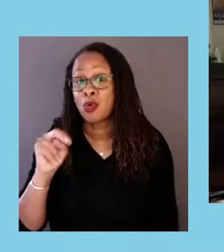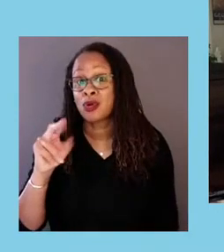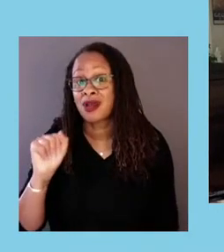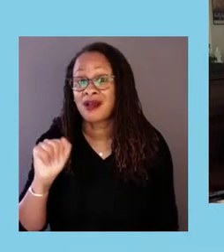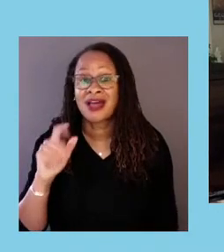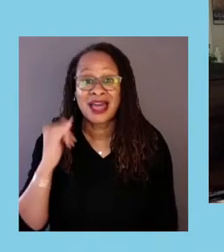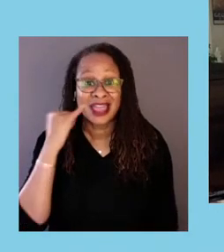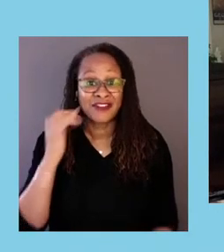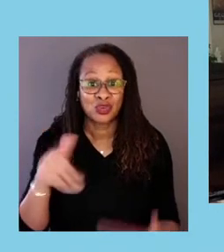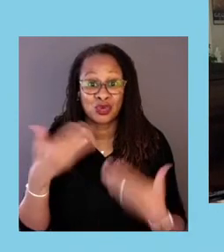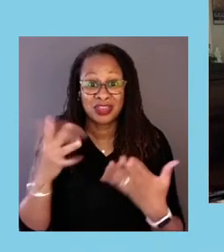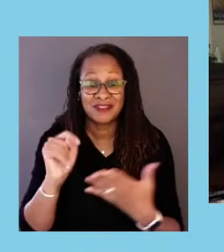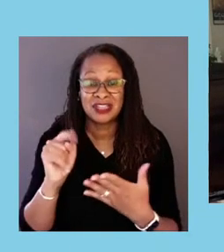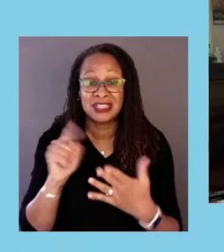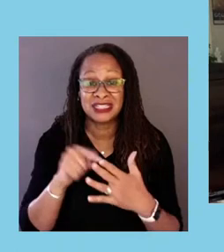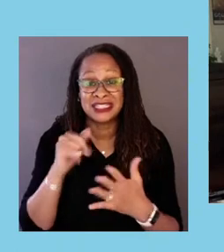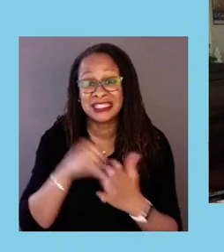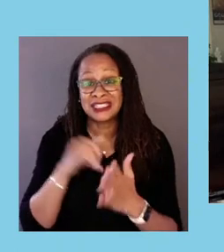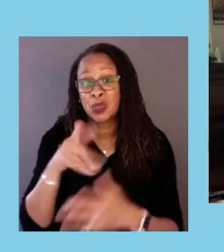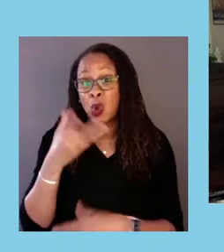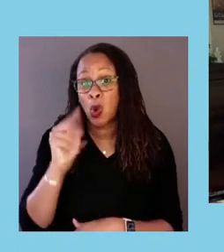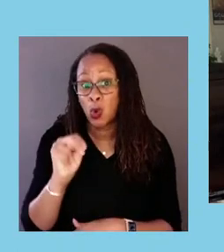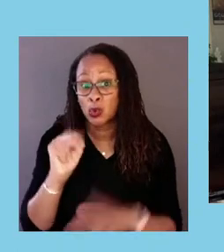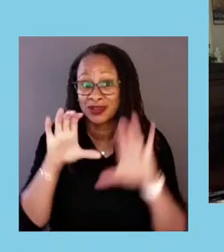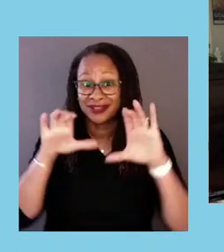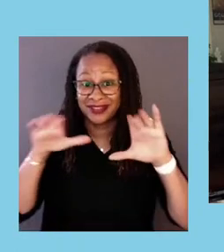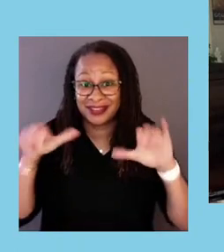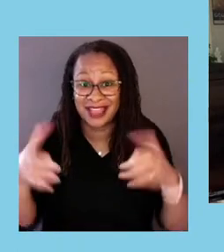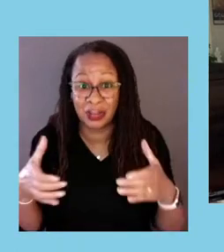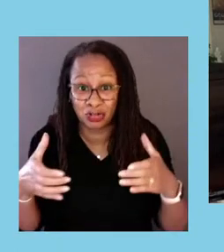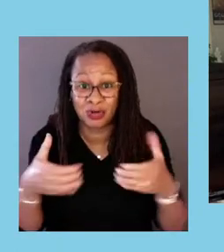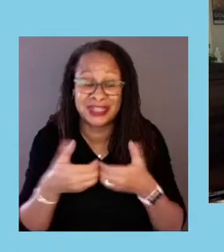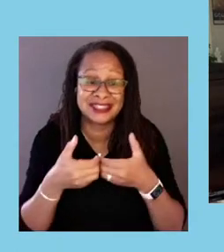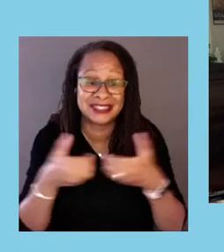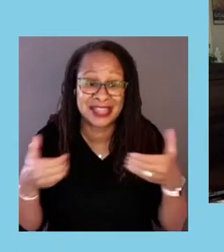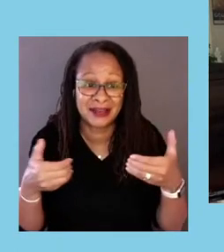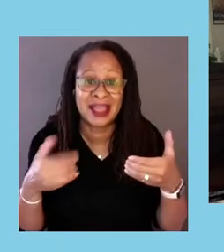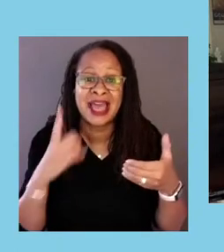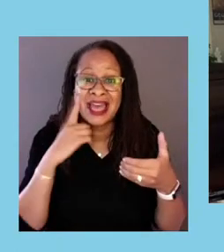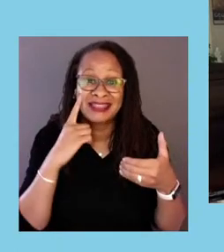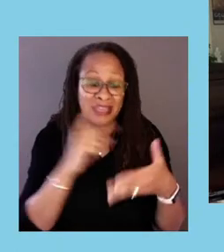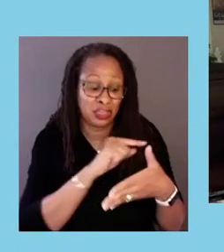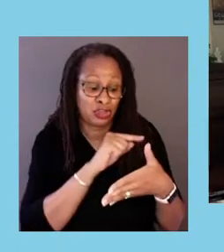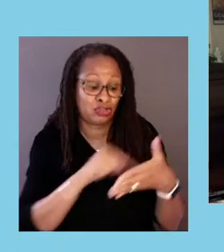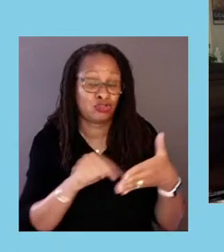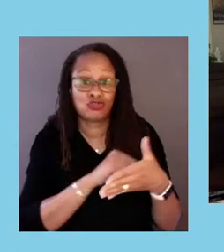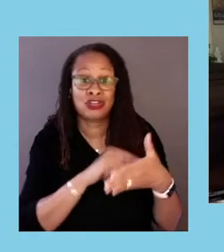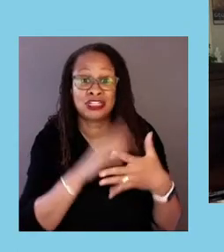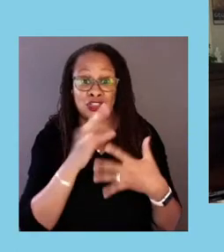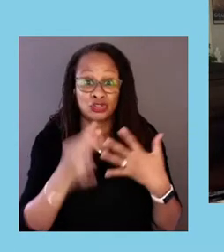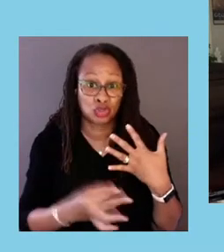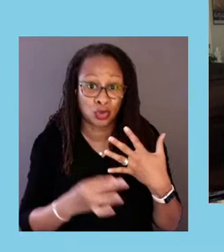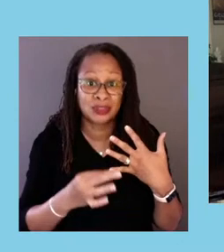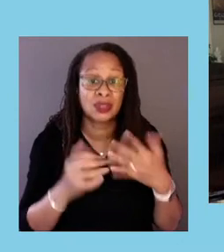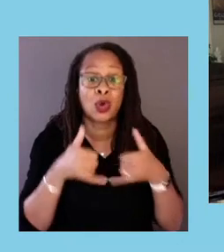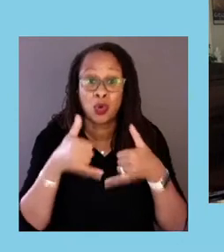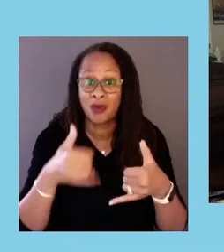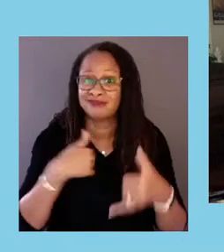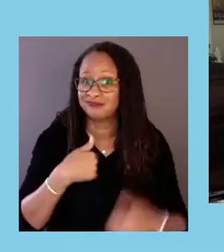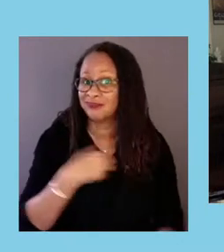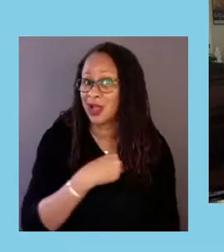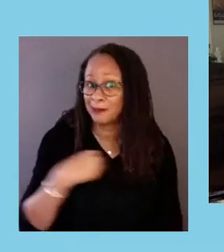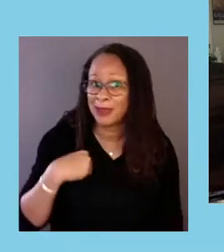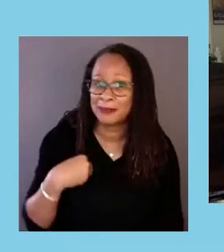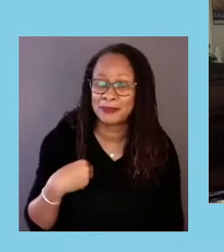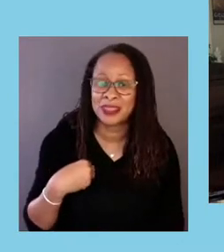own, you know, categories separate, I think of the Critics' Choice Awards that I'm a member of, we have the Critics' Choice